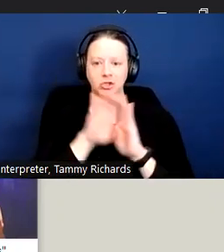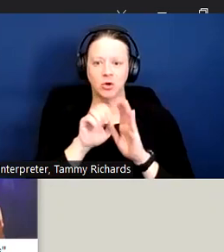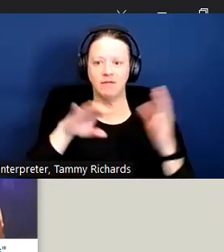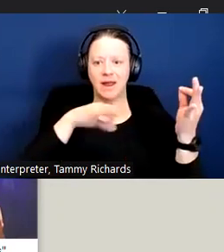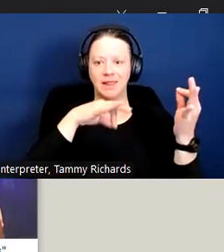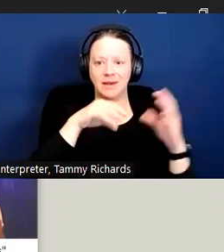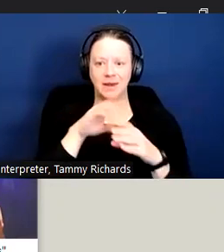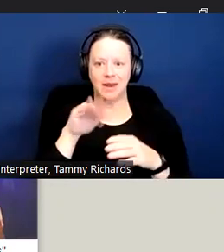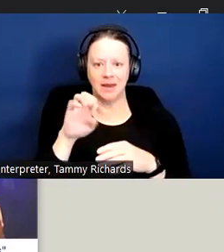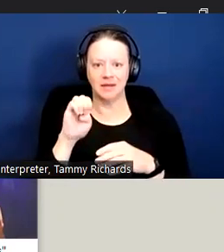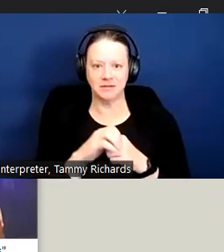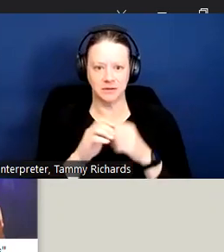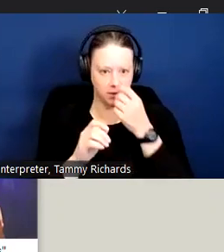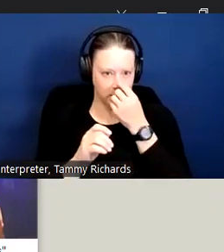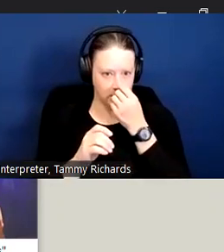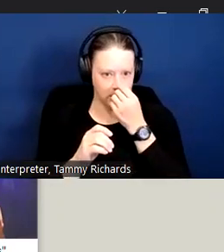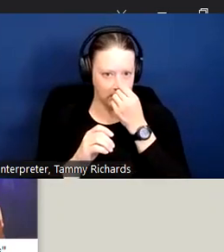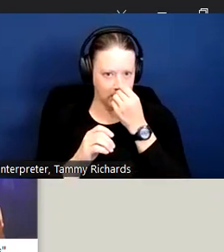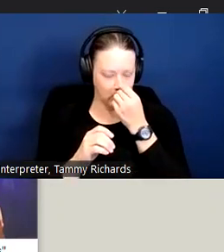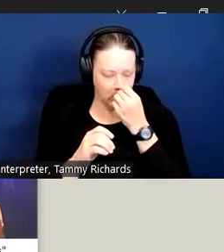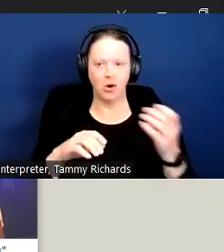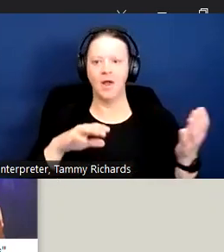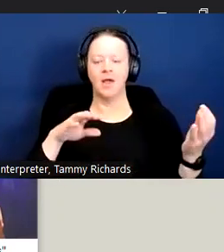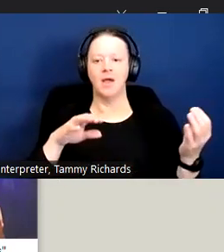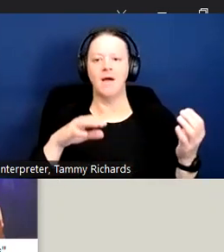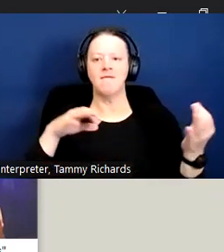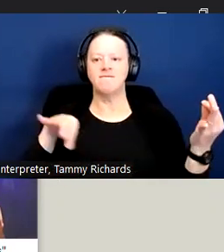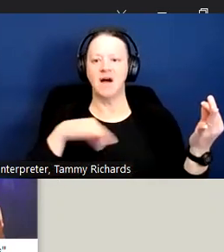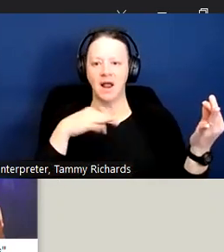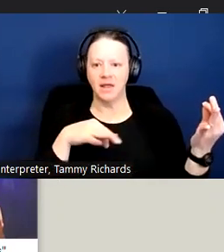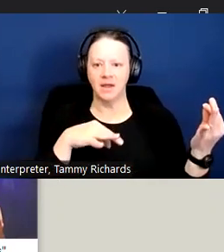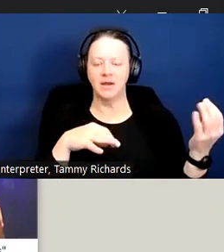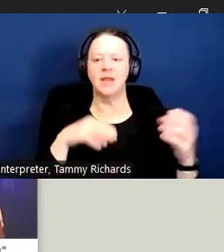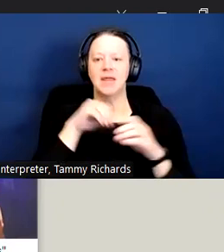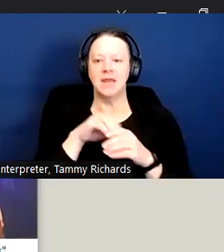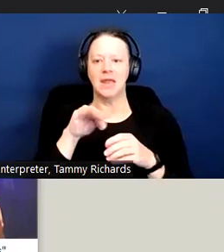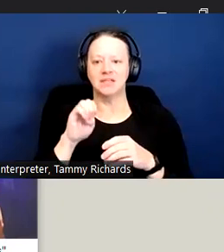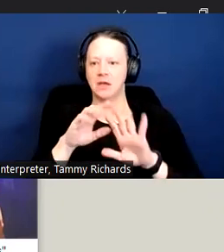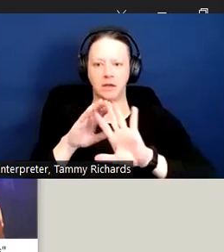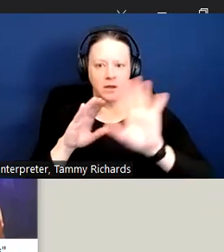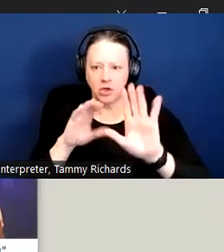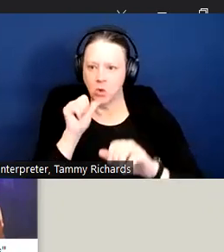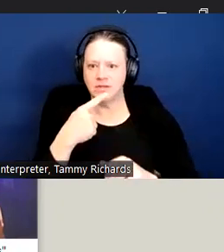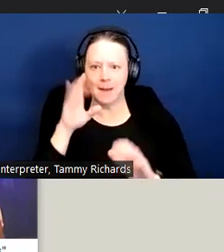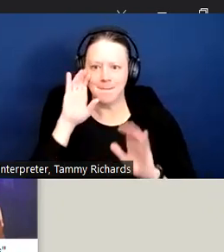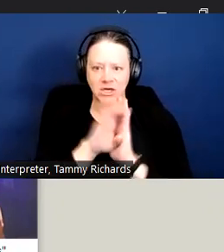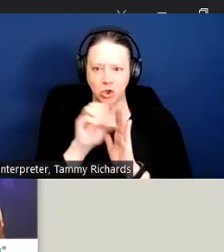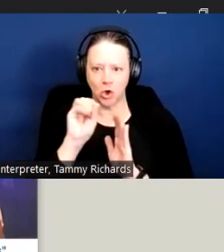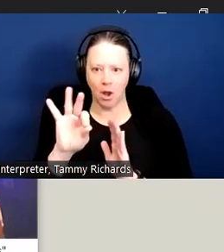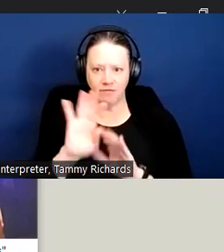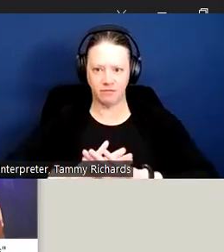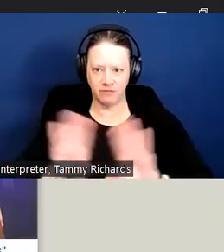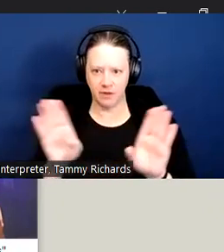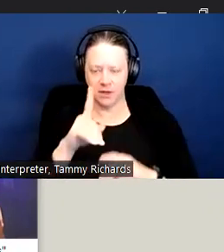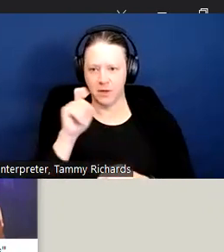case. Violin in case. We don't want to say picture of. I apologize, I should not have said that. Because if you notice